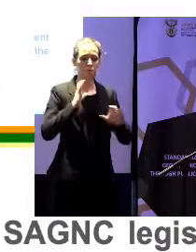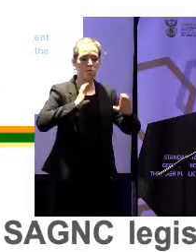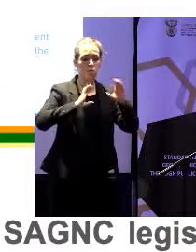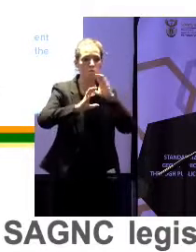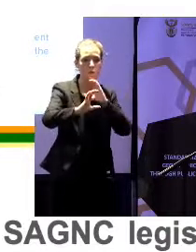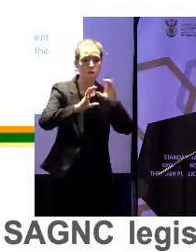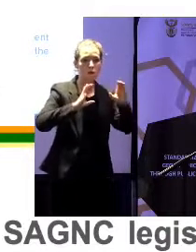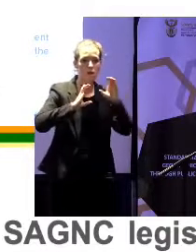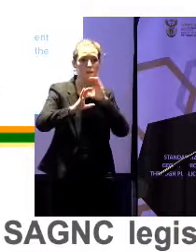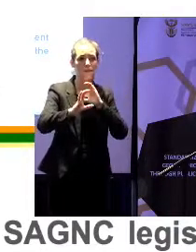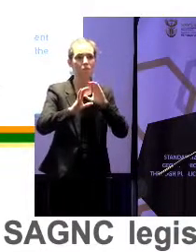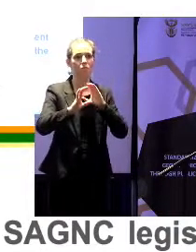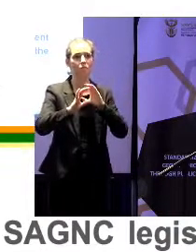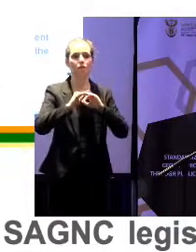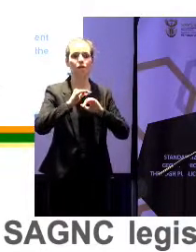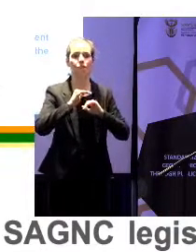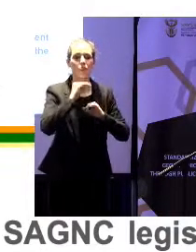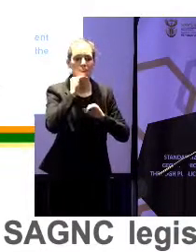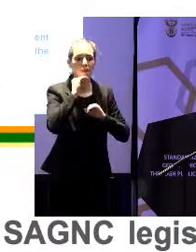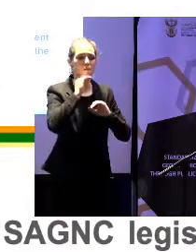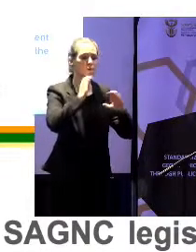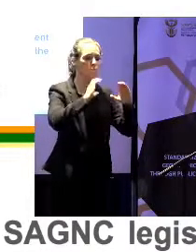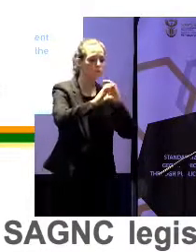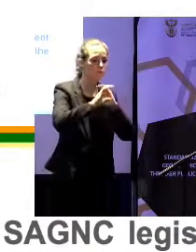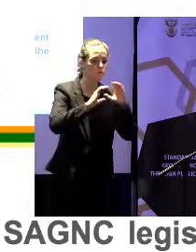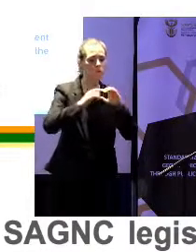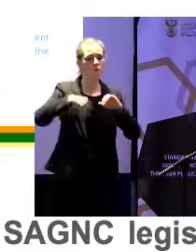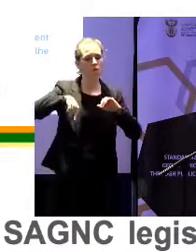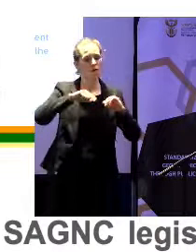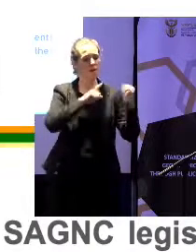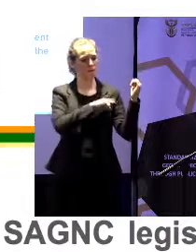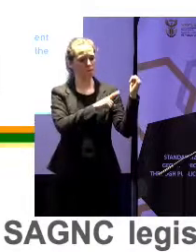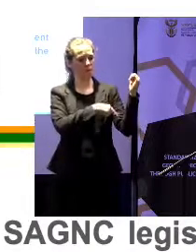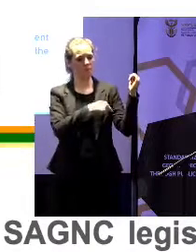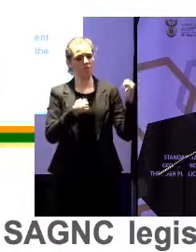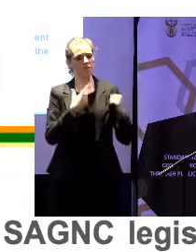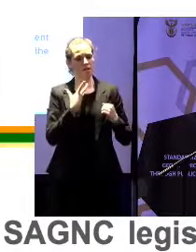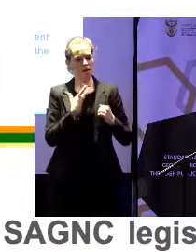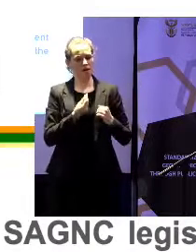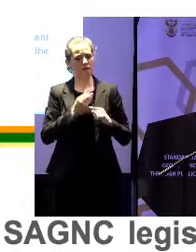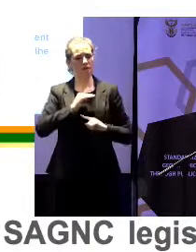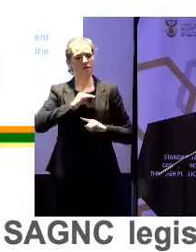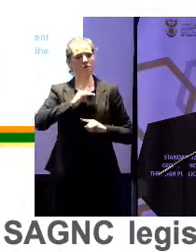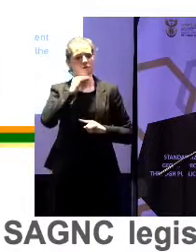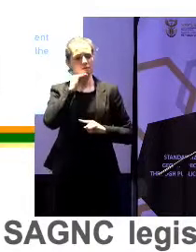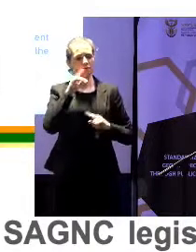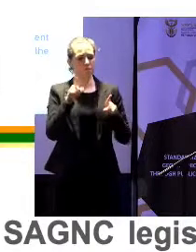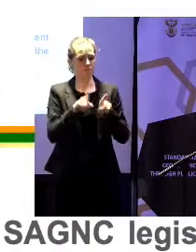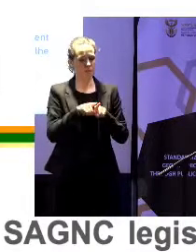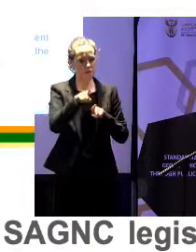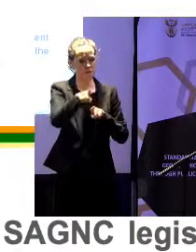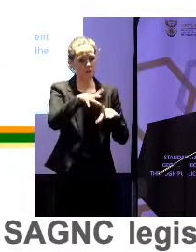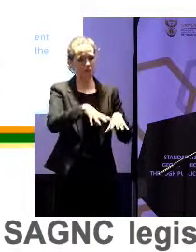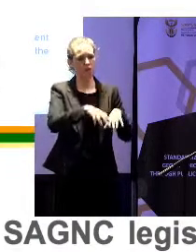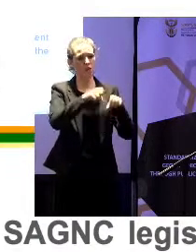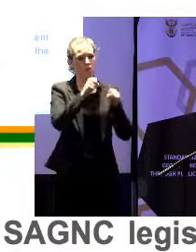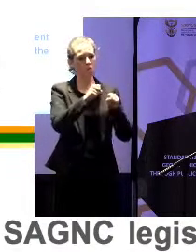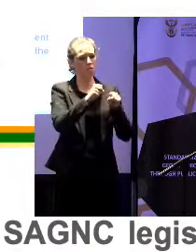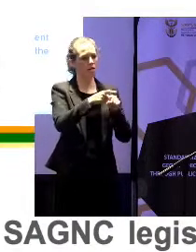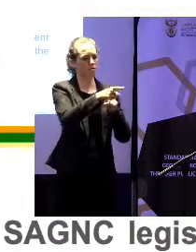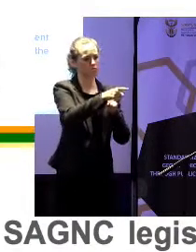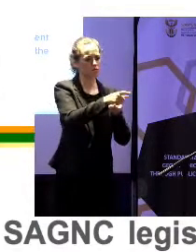widely within ourselves, that we are capacitated, and that our stakeholders are capacitated and